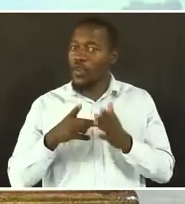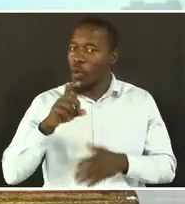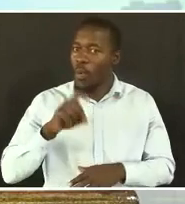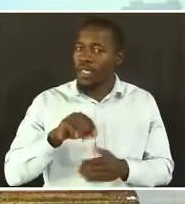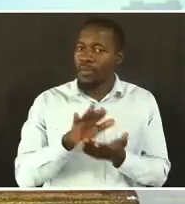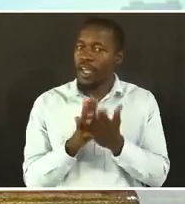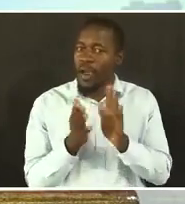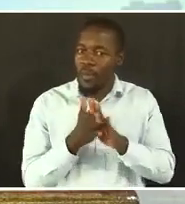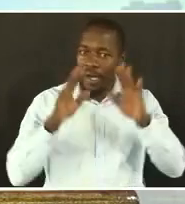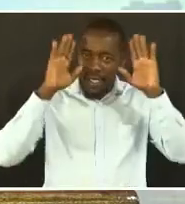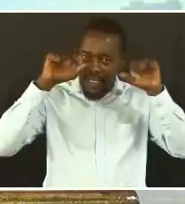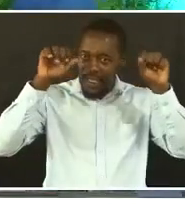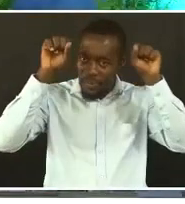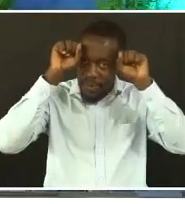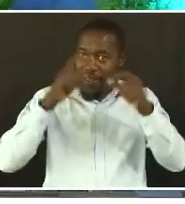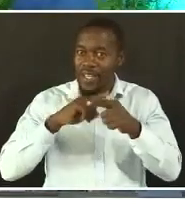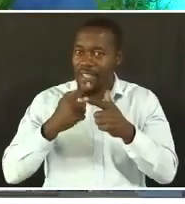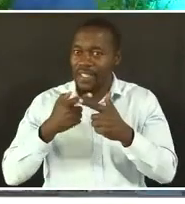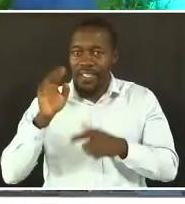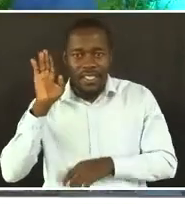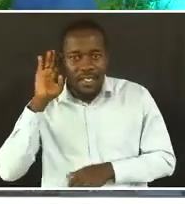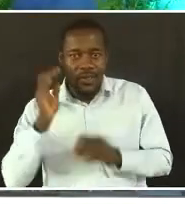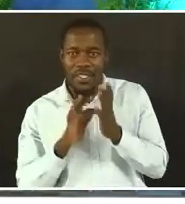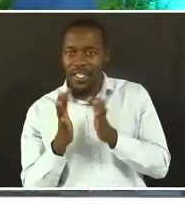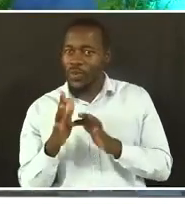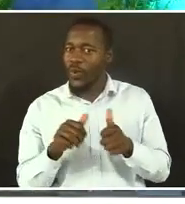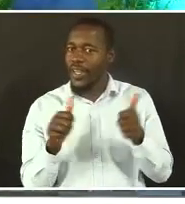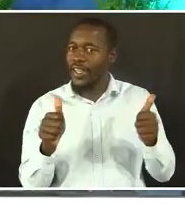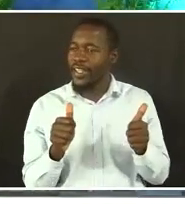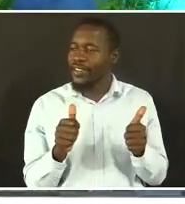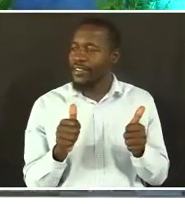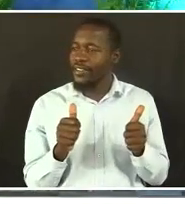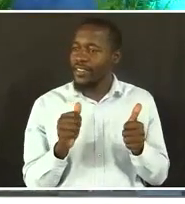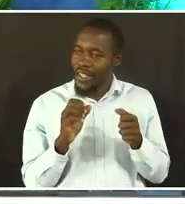Jesus. Please, if you can't listen to Jesus, just know you are not a sheep.